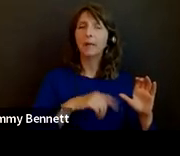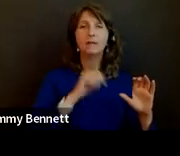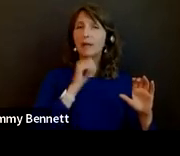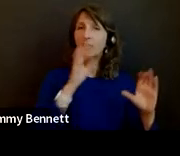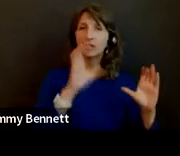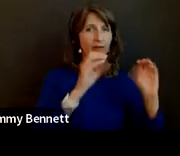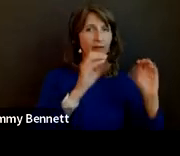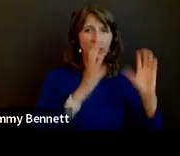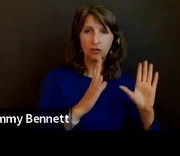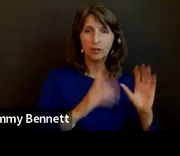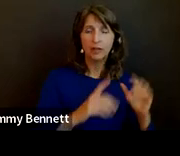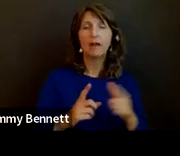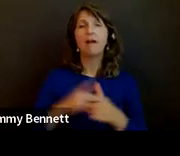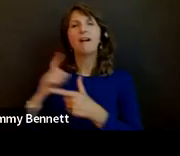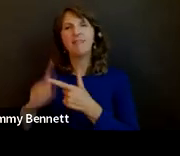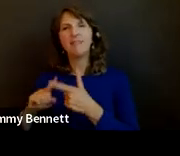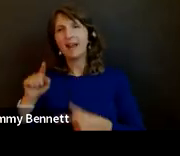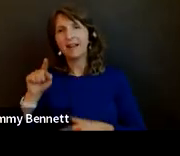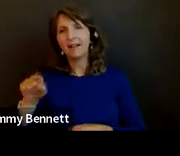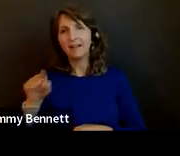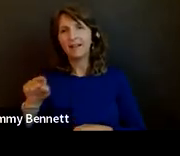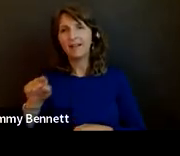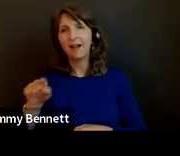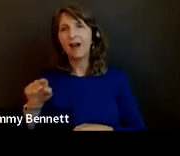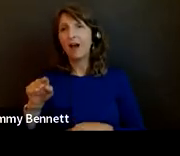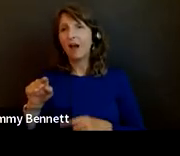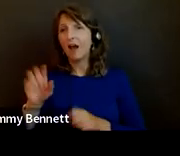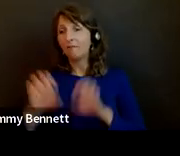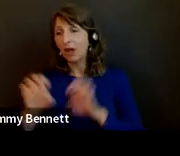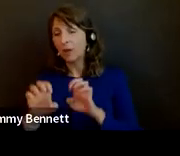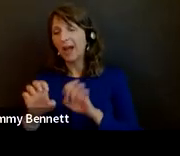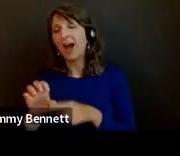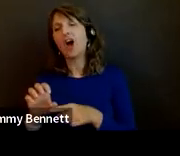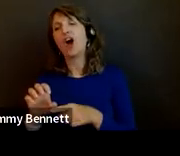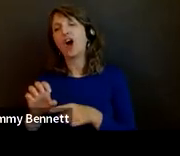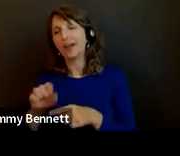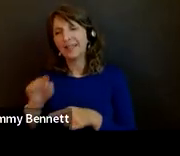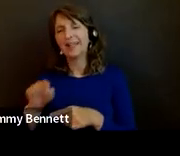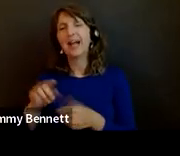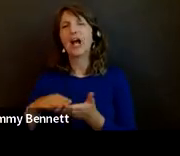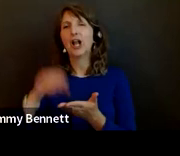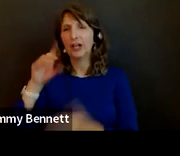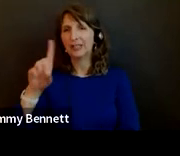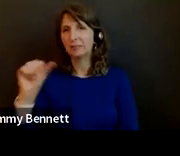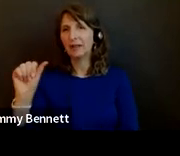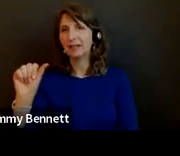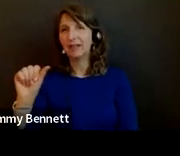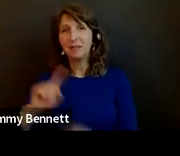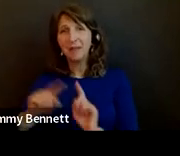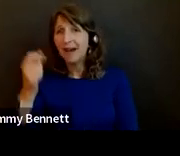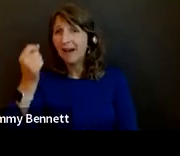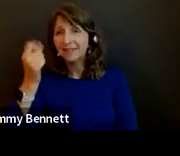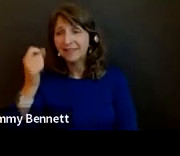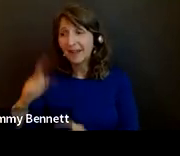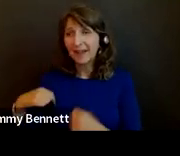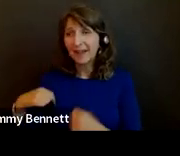to be, he meets the criterion as a student with a learning disability, but he has not had instruction in his class all year